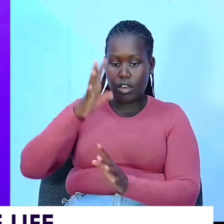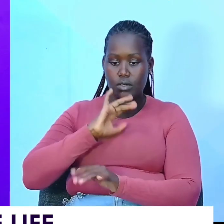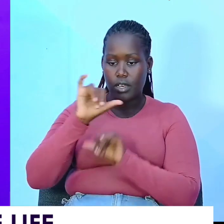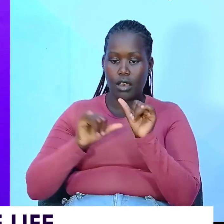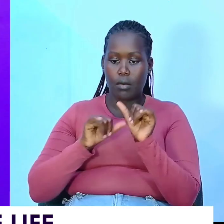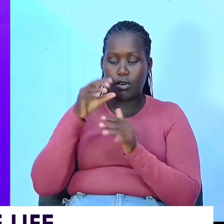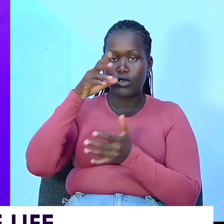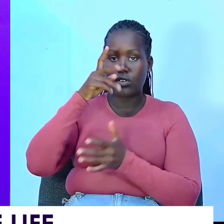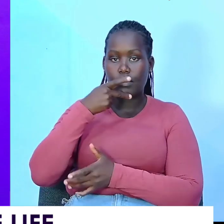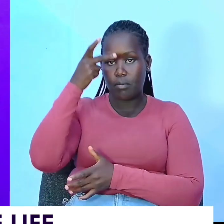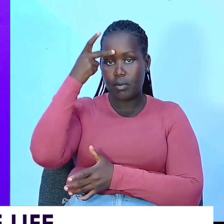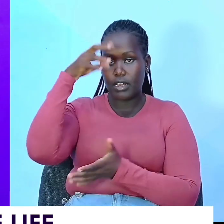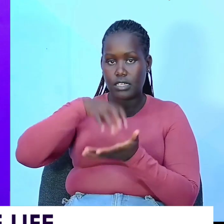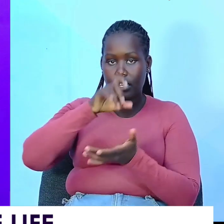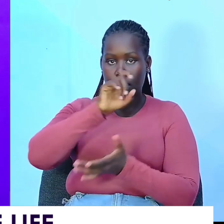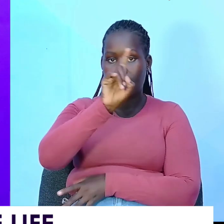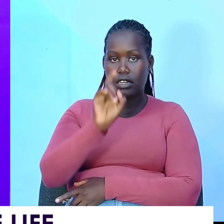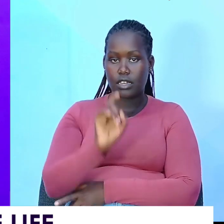parenting crisis.